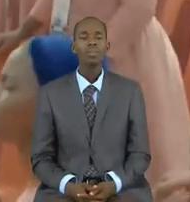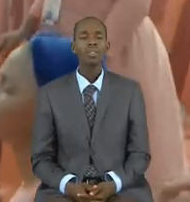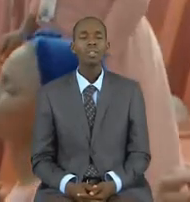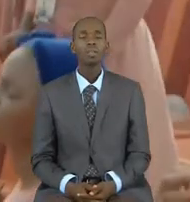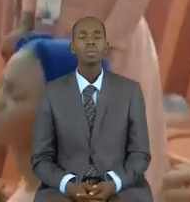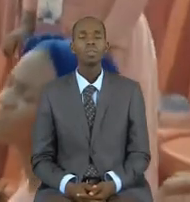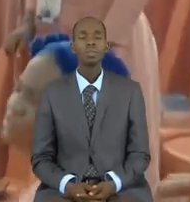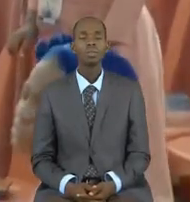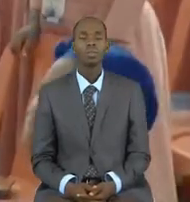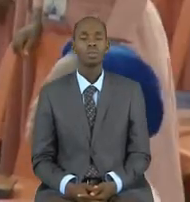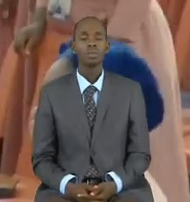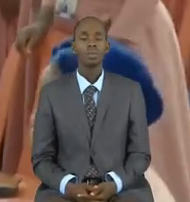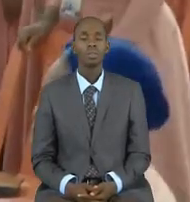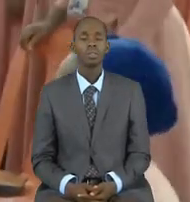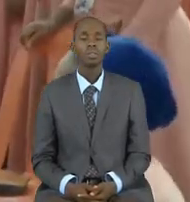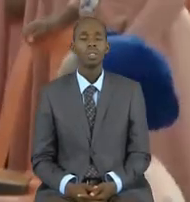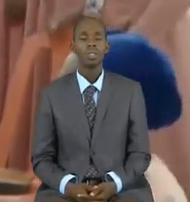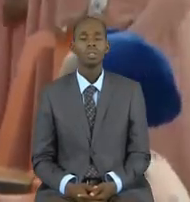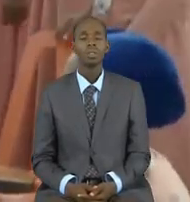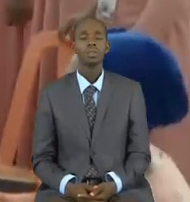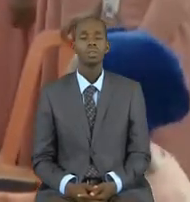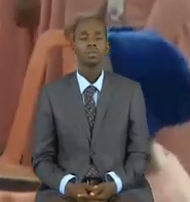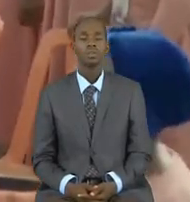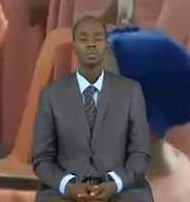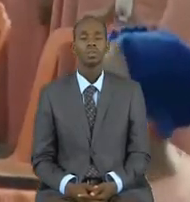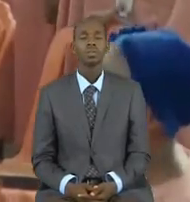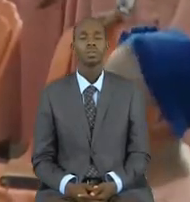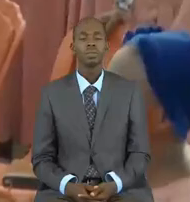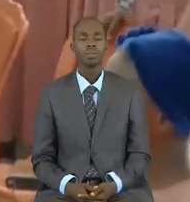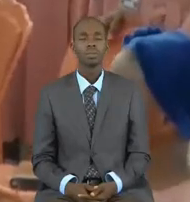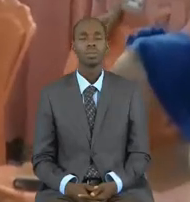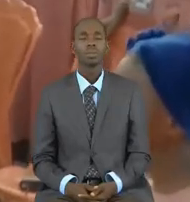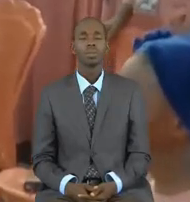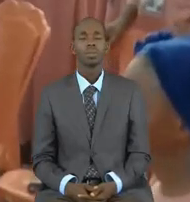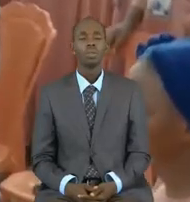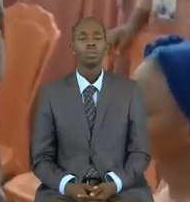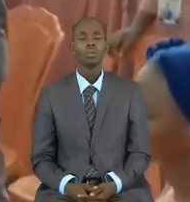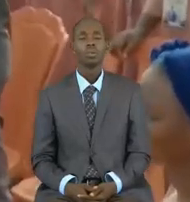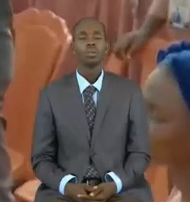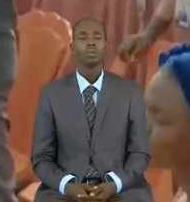Let's pray the Holy Spirit. It is